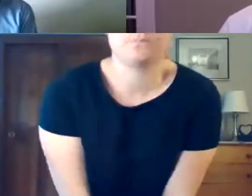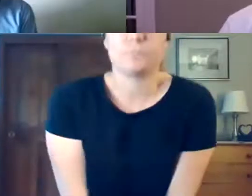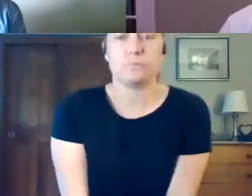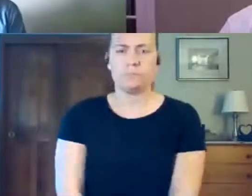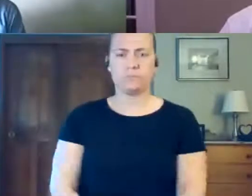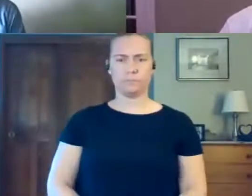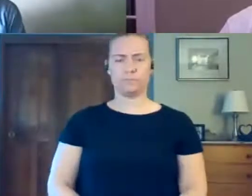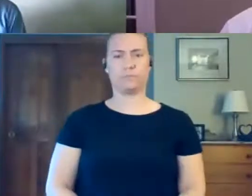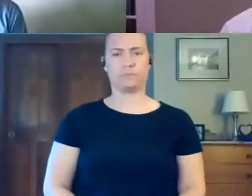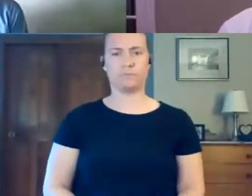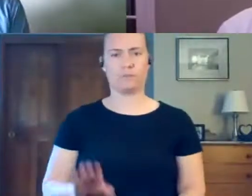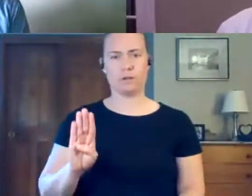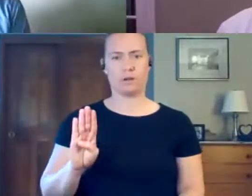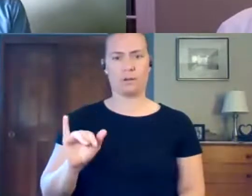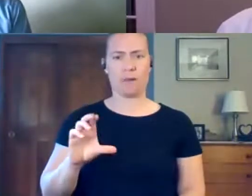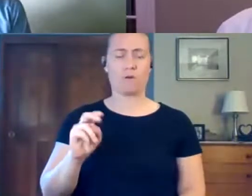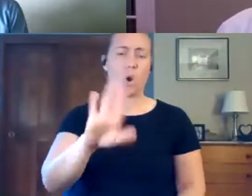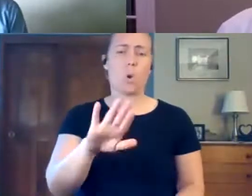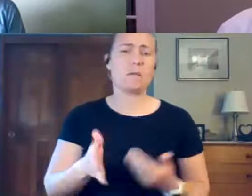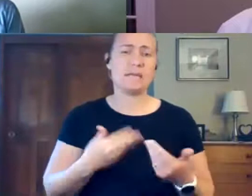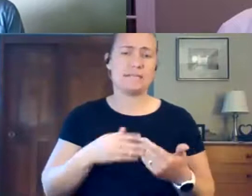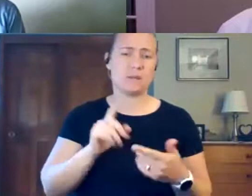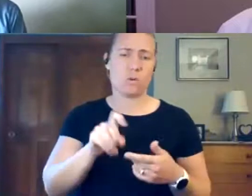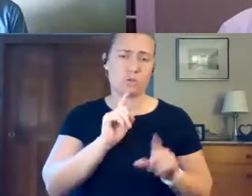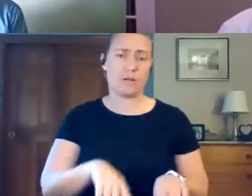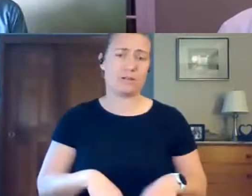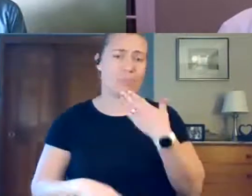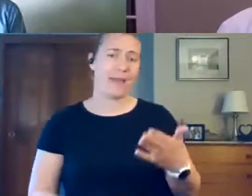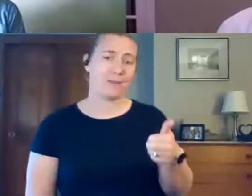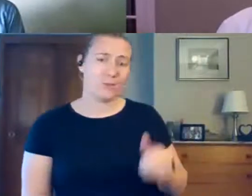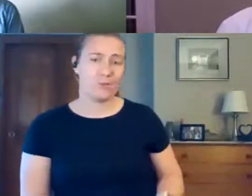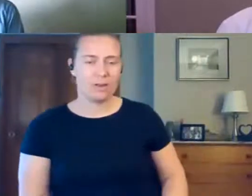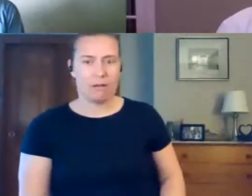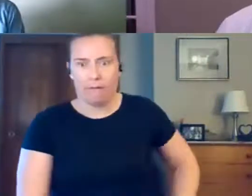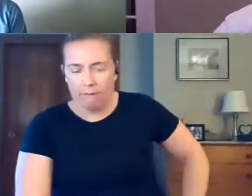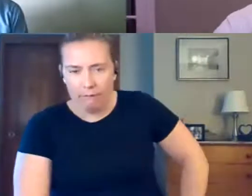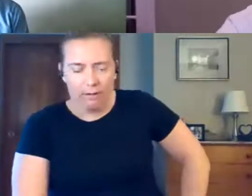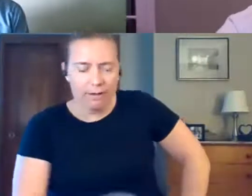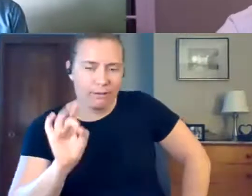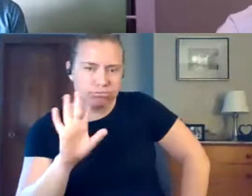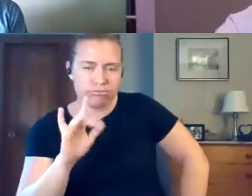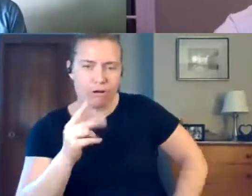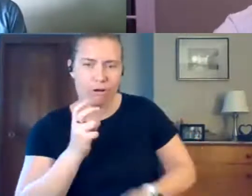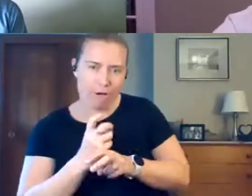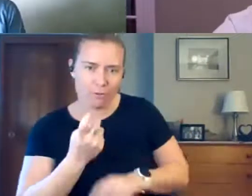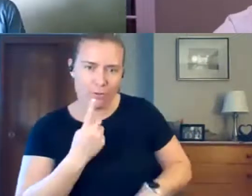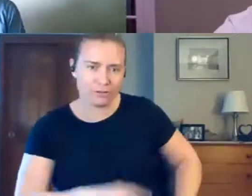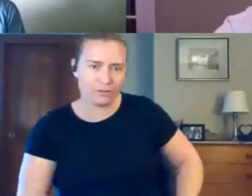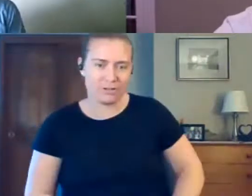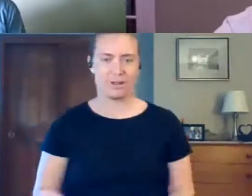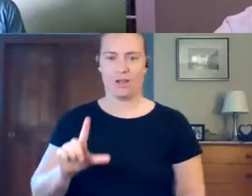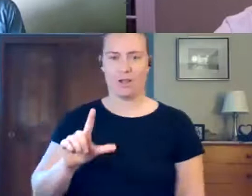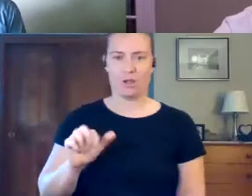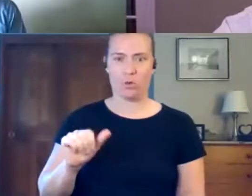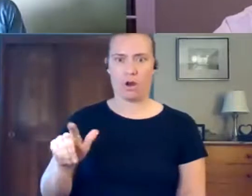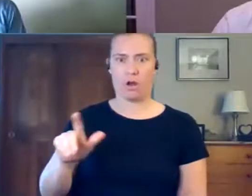That's clearly an easy question to answer, Ed. So thanks for throwing that at us. Thanks, Byron. I'm glad you got this.